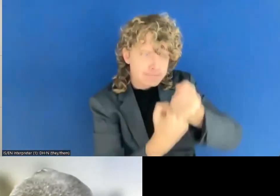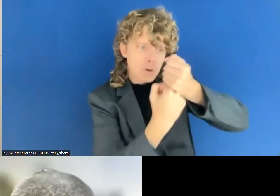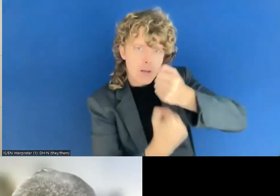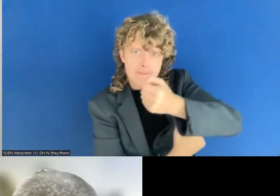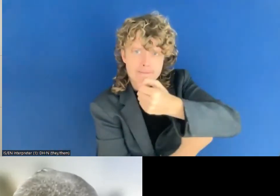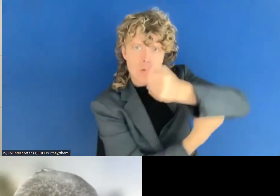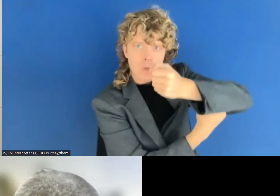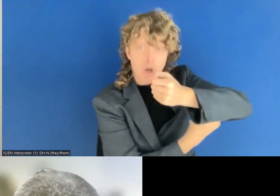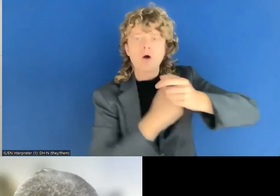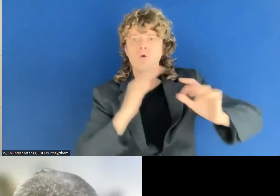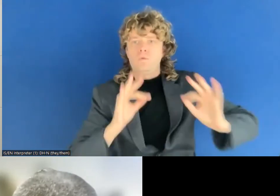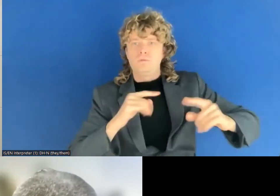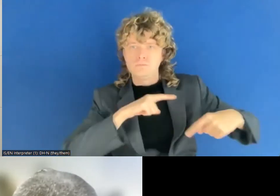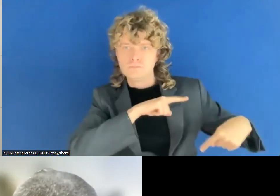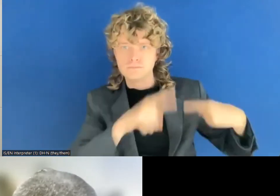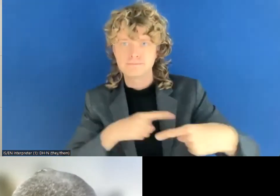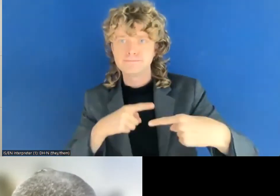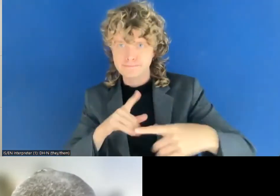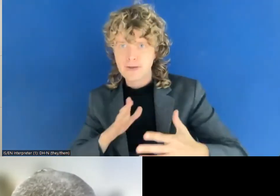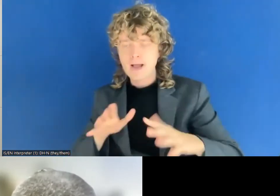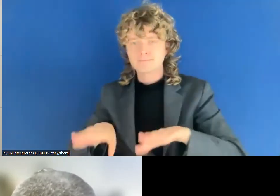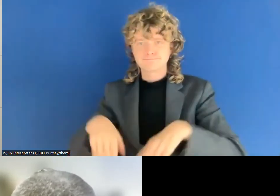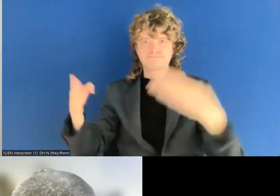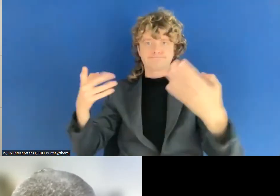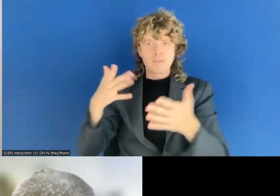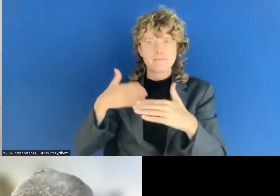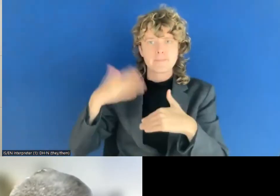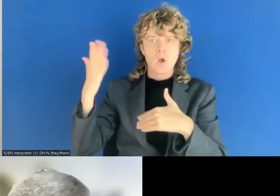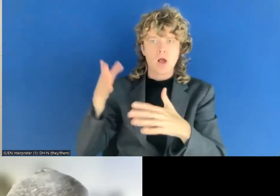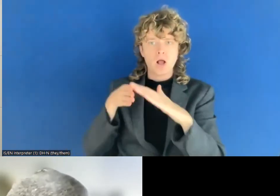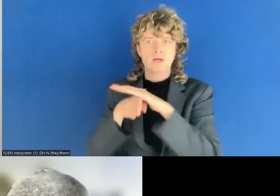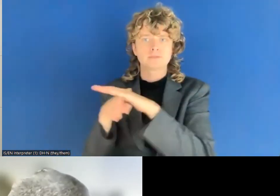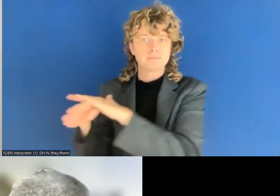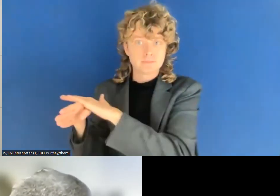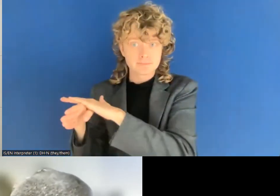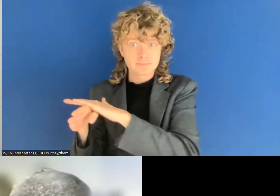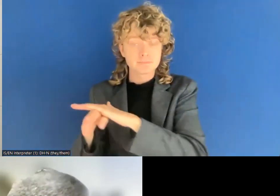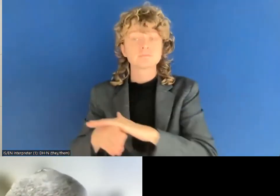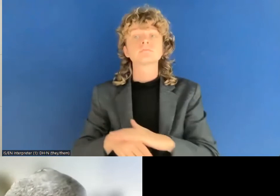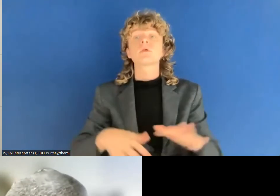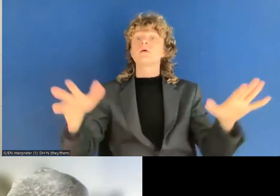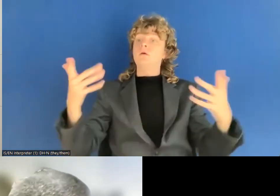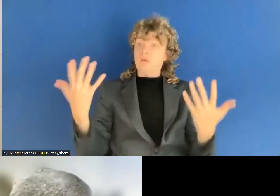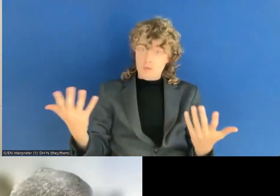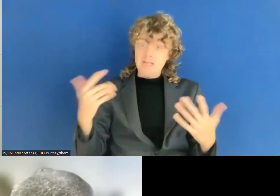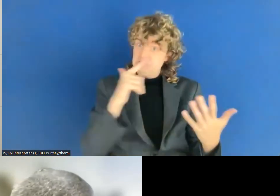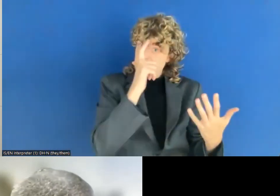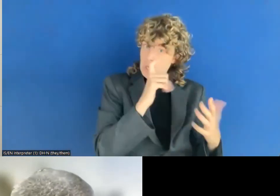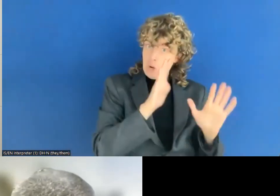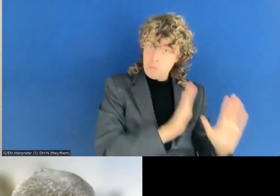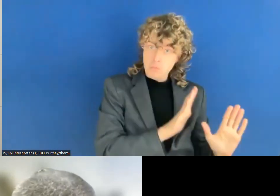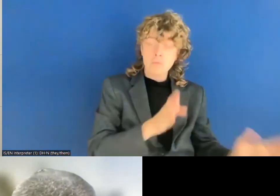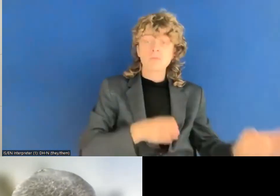There shall be a group or organization who helps them to start. On the other hand, there